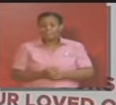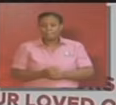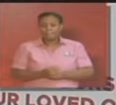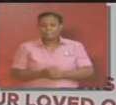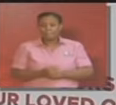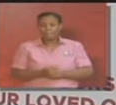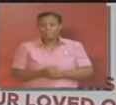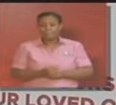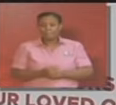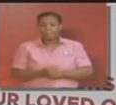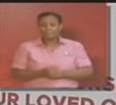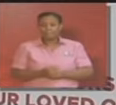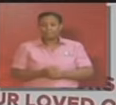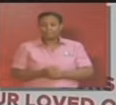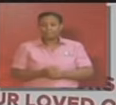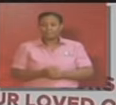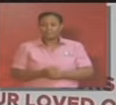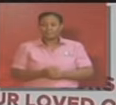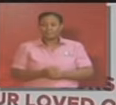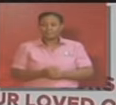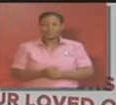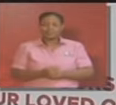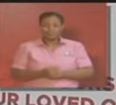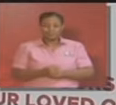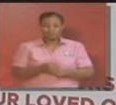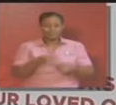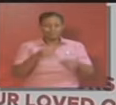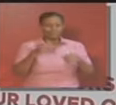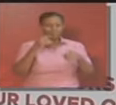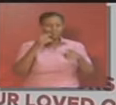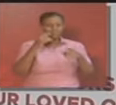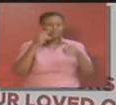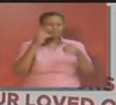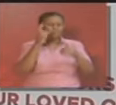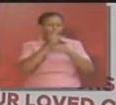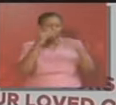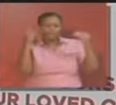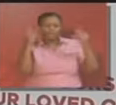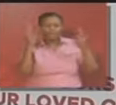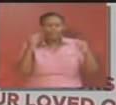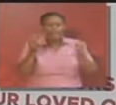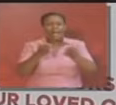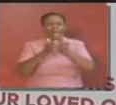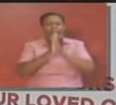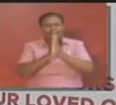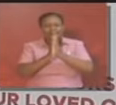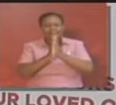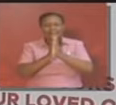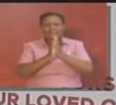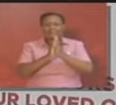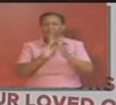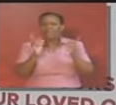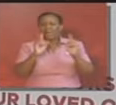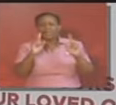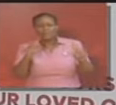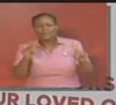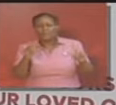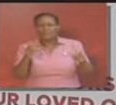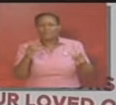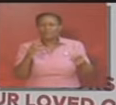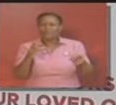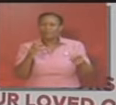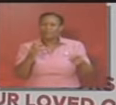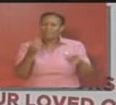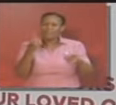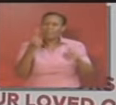or where they may have gone. So in speaking to one of the COVID positive persons, they were associated with a